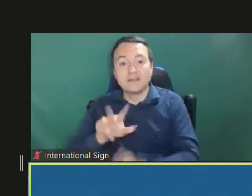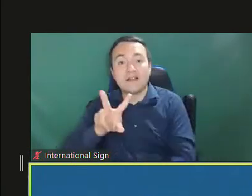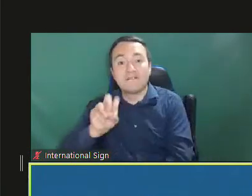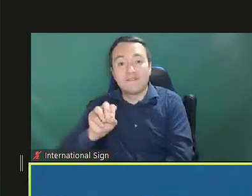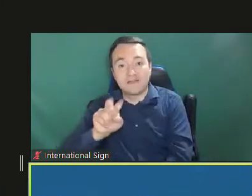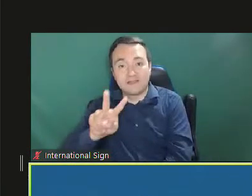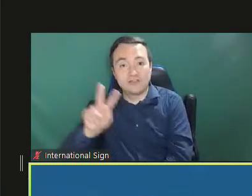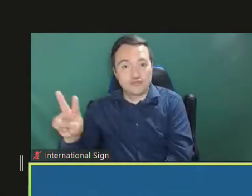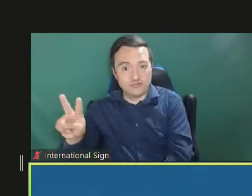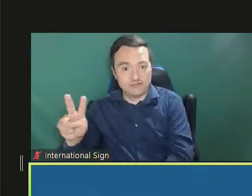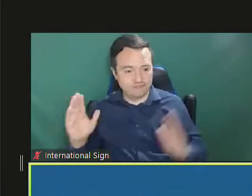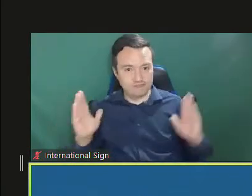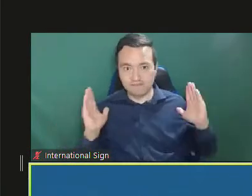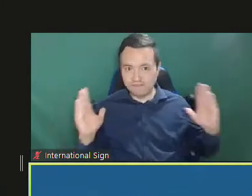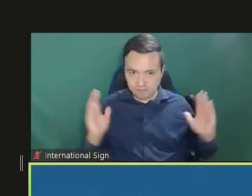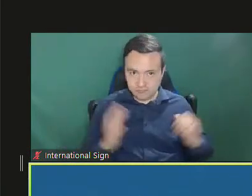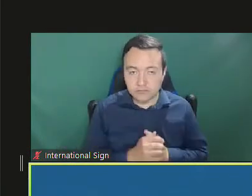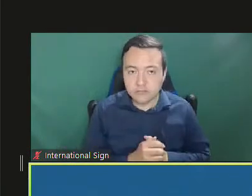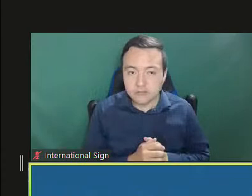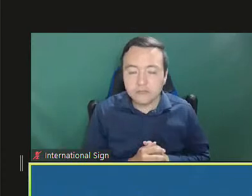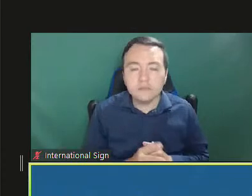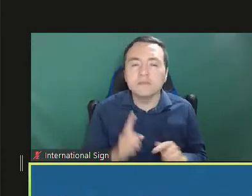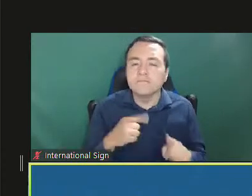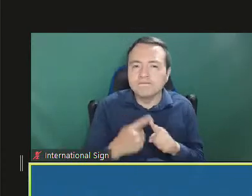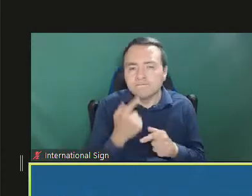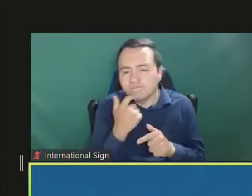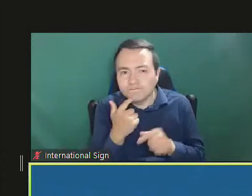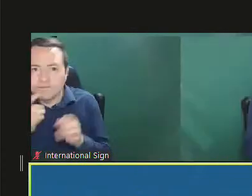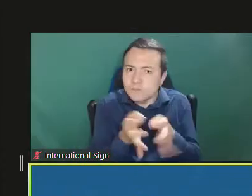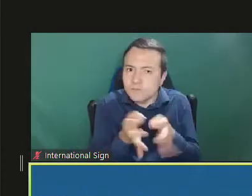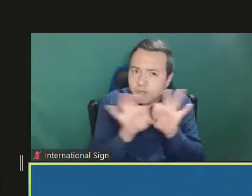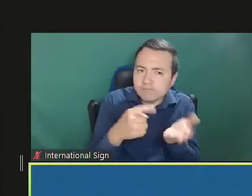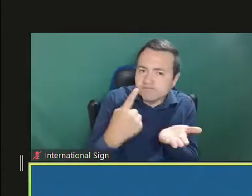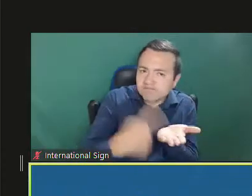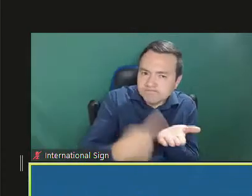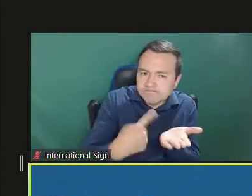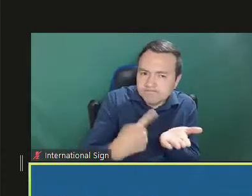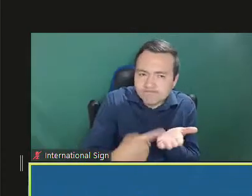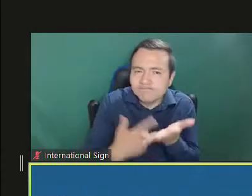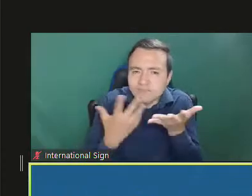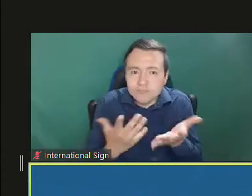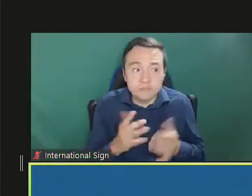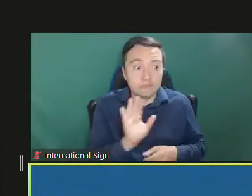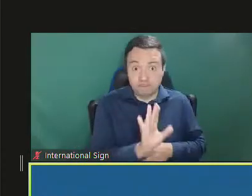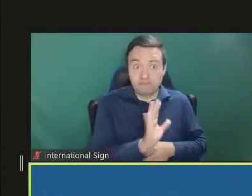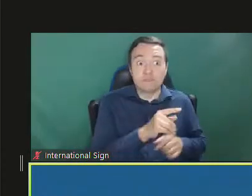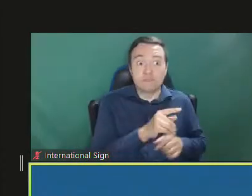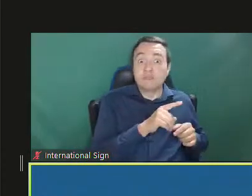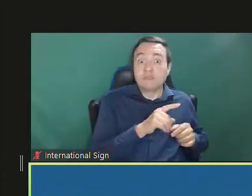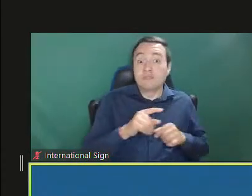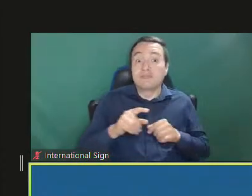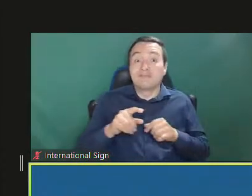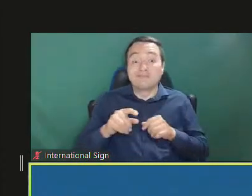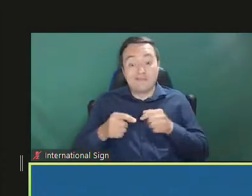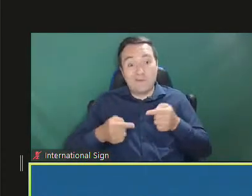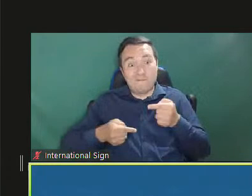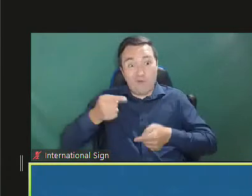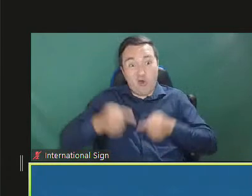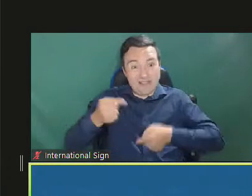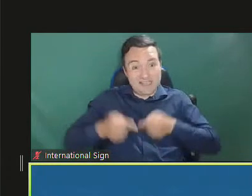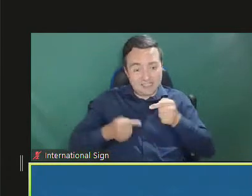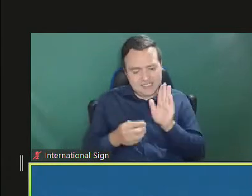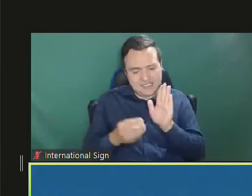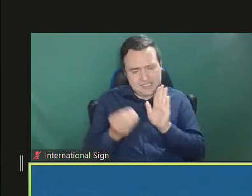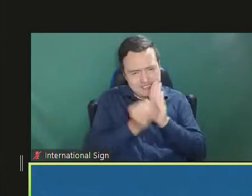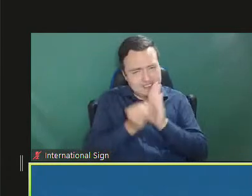resolved a challenge against various articles 14, 15, 16, and 17 of the law 1335 of 2009, and this